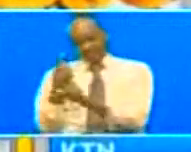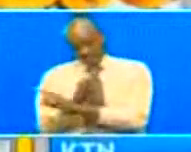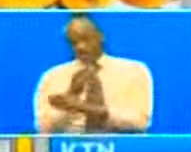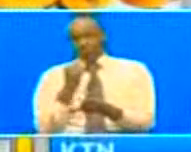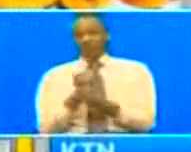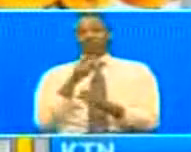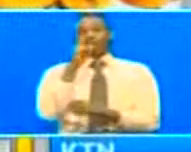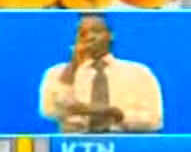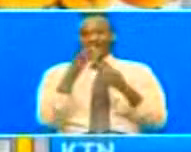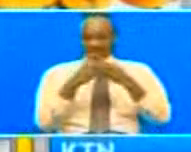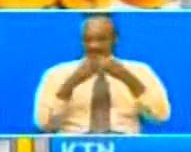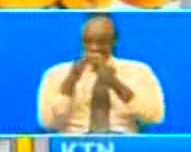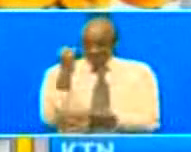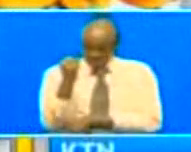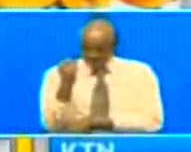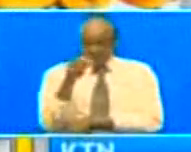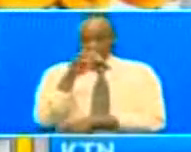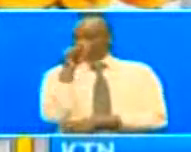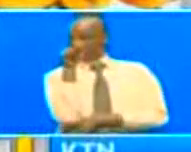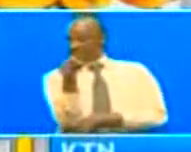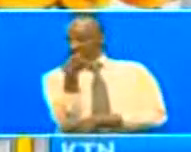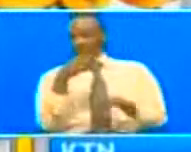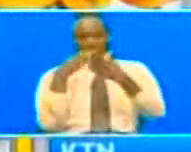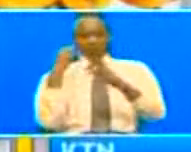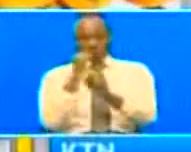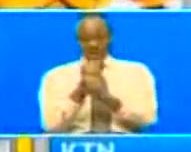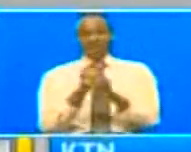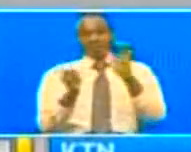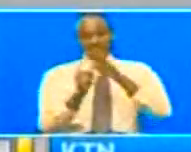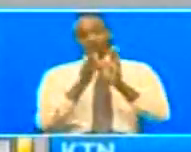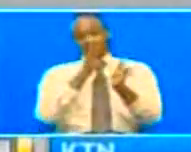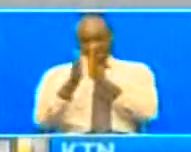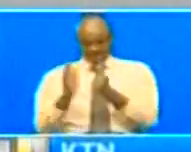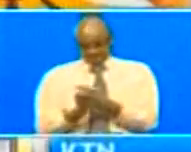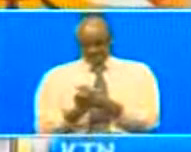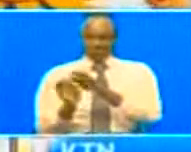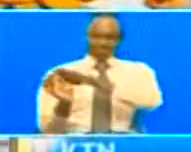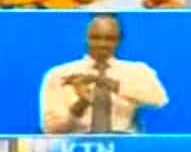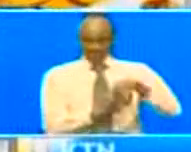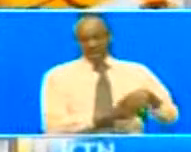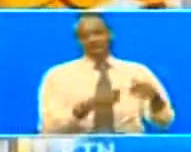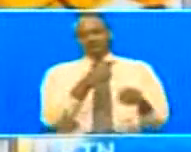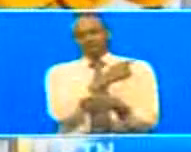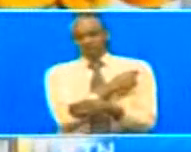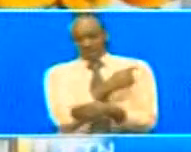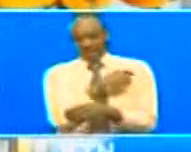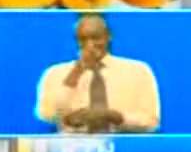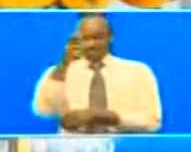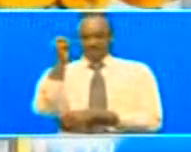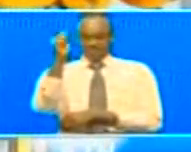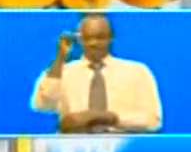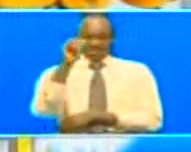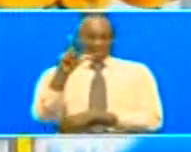since 1995. Before this, Dr. Njoroge worked in the Ministry of Planning. Former Permanent Secretary Dr. Edward Sambili was third in the